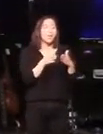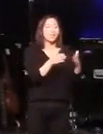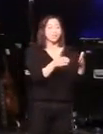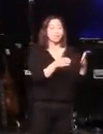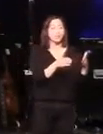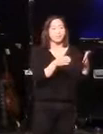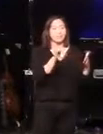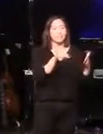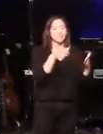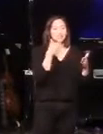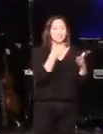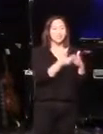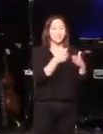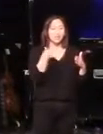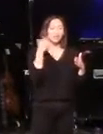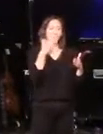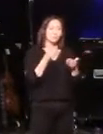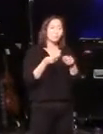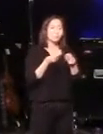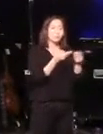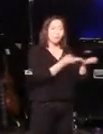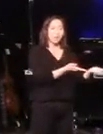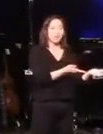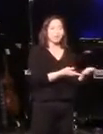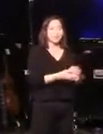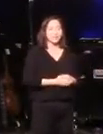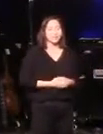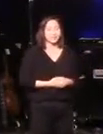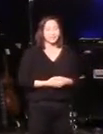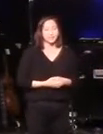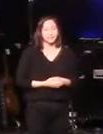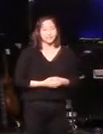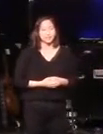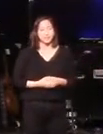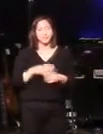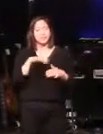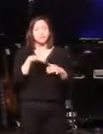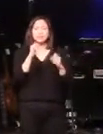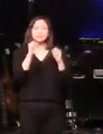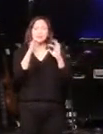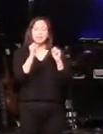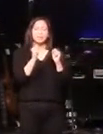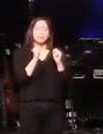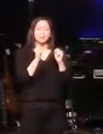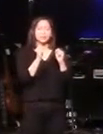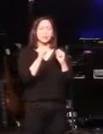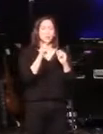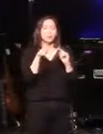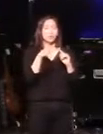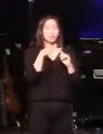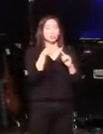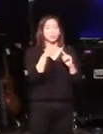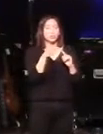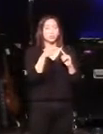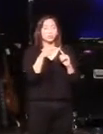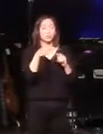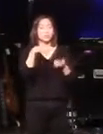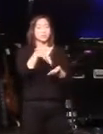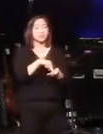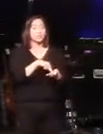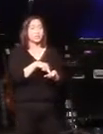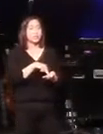about. He goes again, and folks, it is an amazing thing when you're in a place where all of a sudden God goes, I know what you need, and I know how to